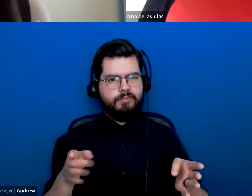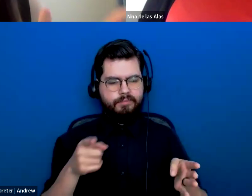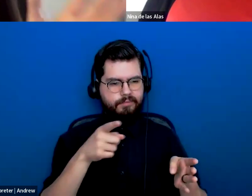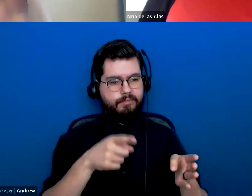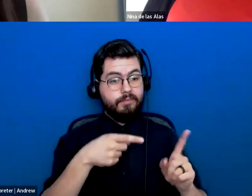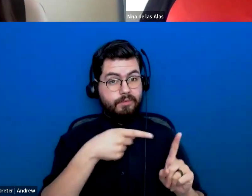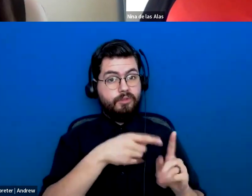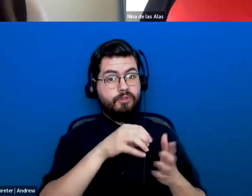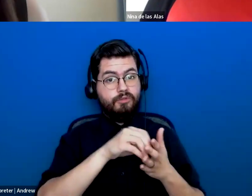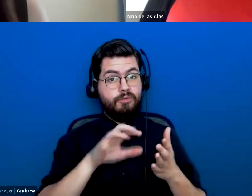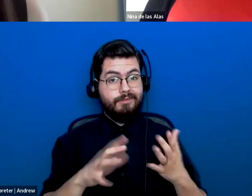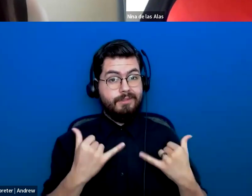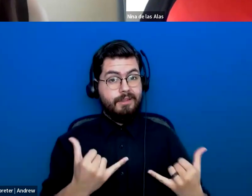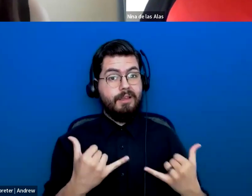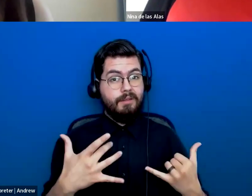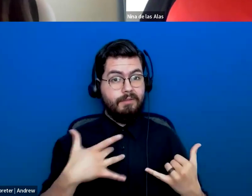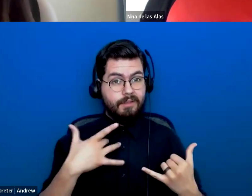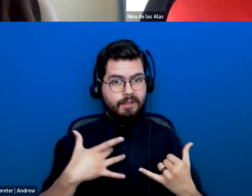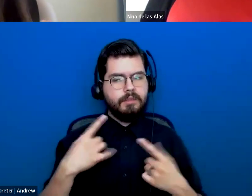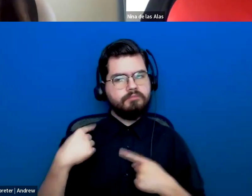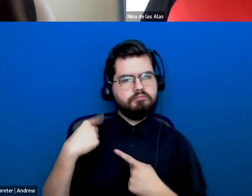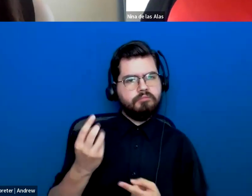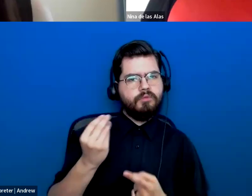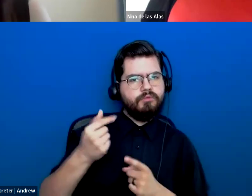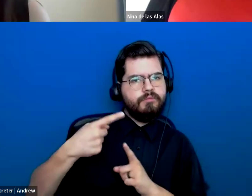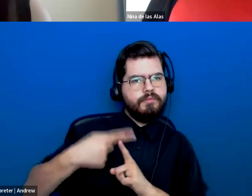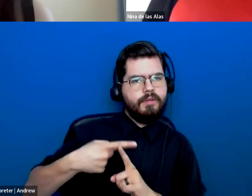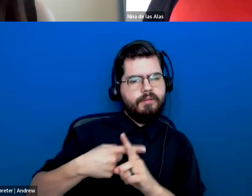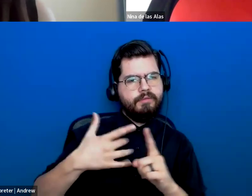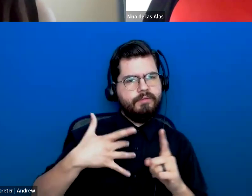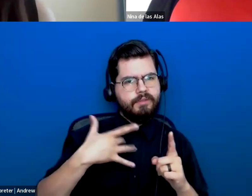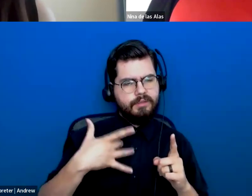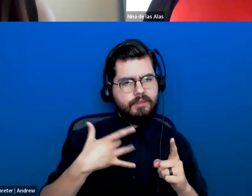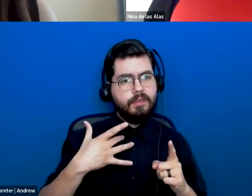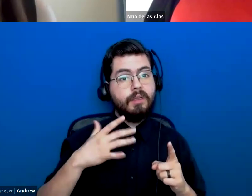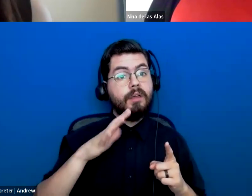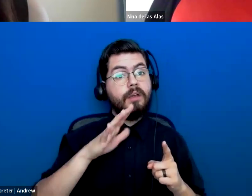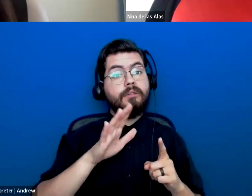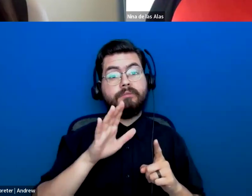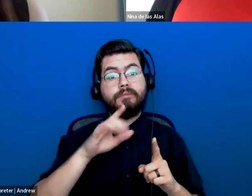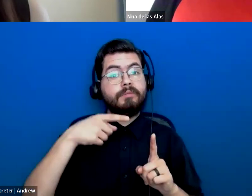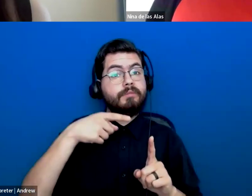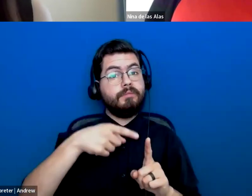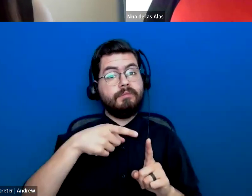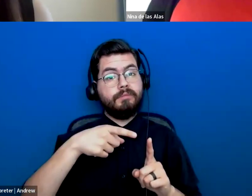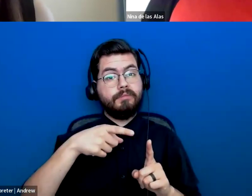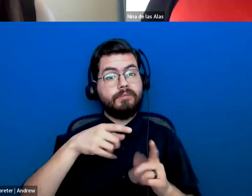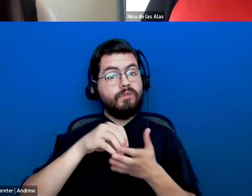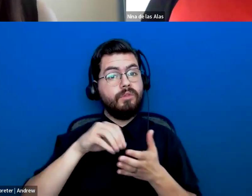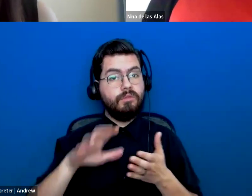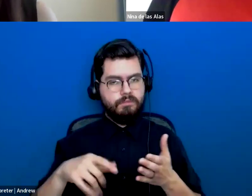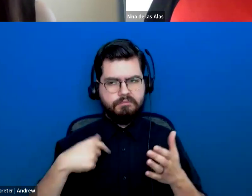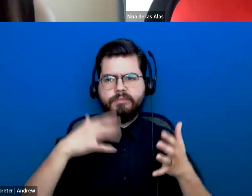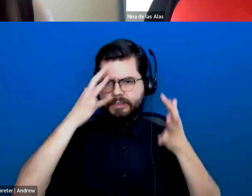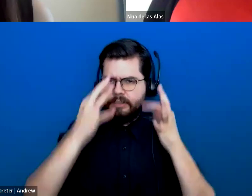imposter syndrome can shift across some key moments, like when students declare a major, apply for some internships, or speak in a